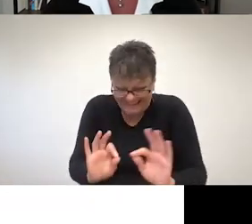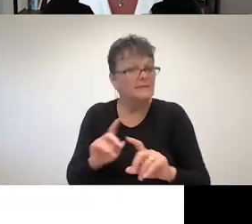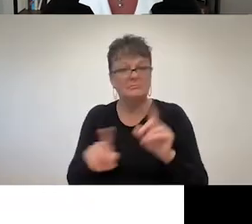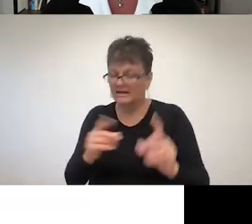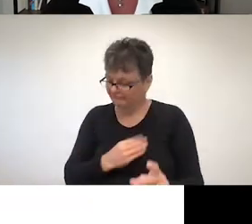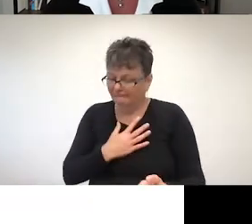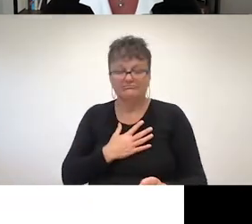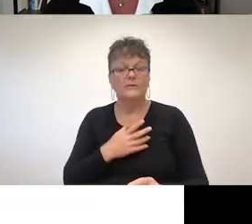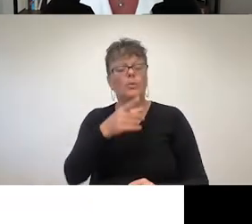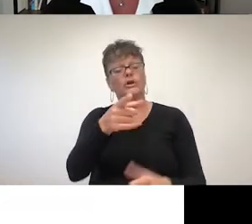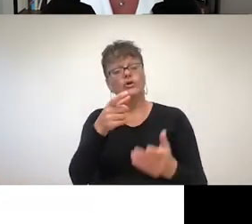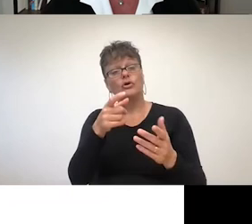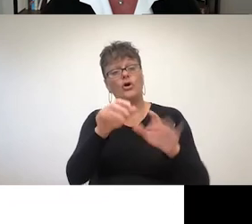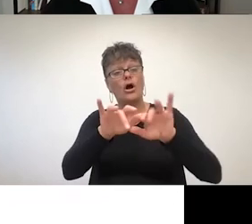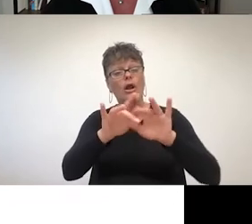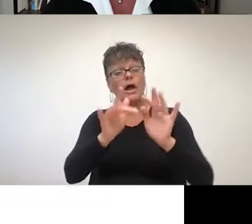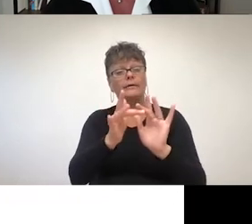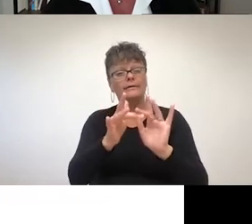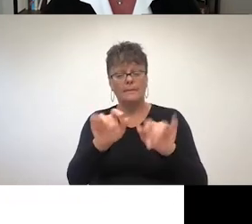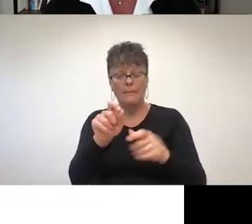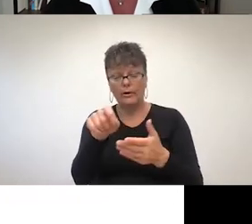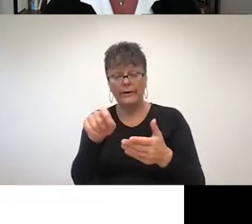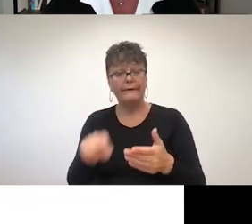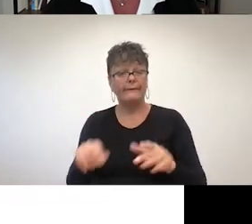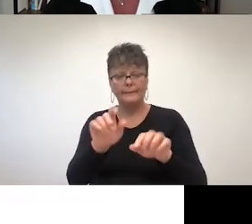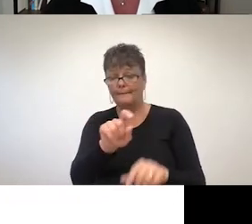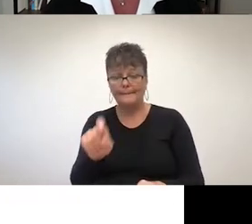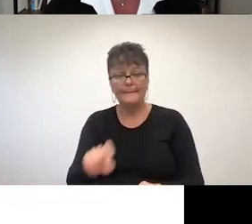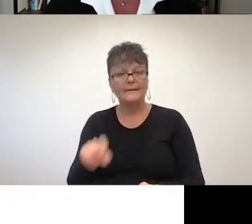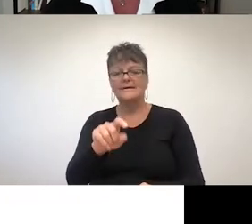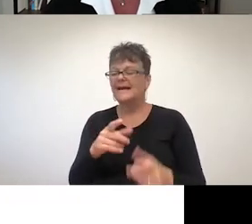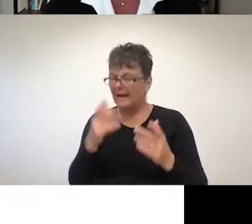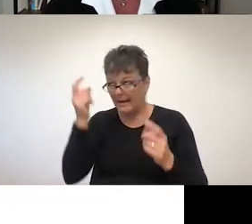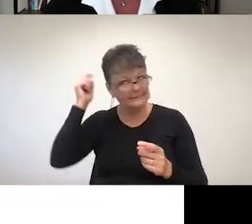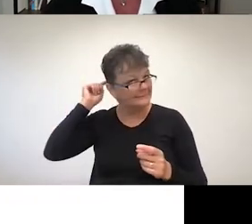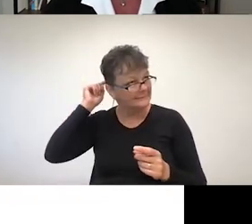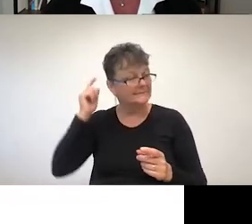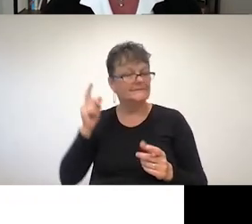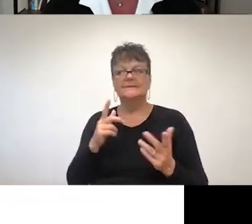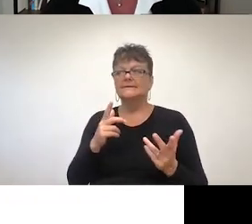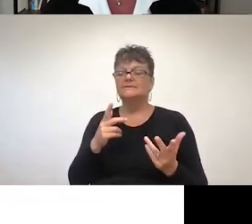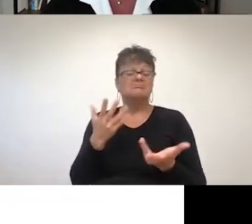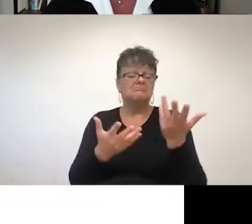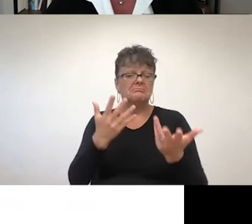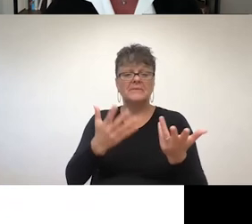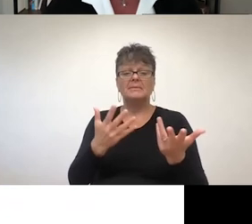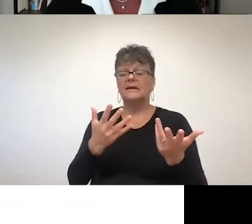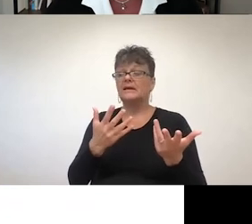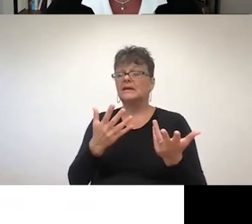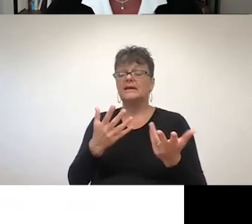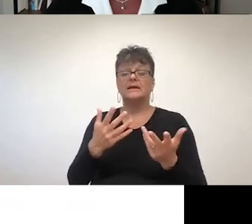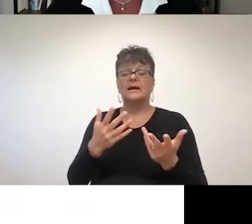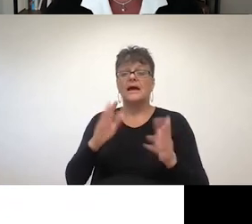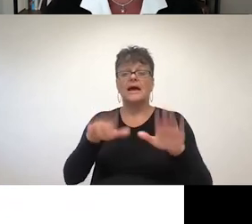online, certainly from like thinking about that coaching role, sending an announcement or starting class every once in a while with,